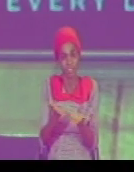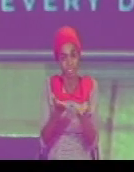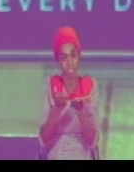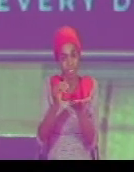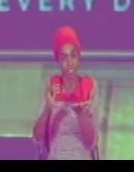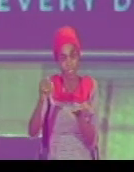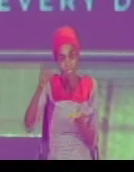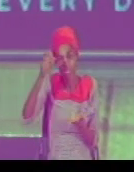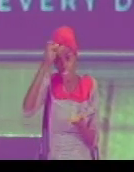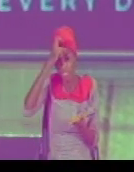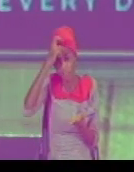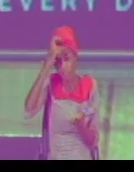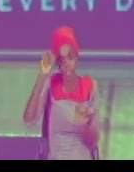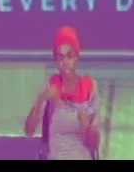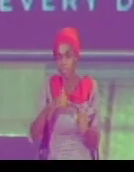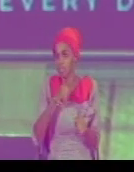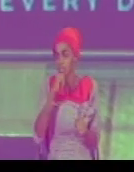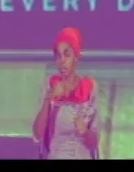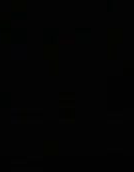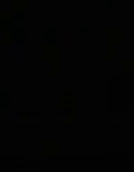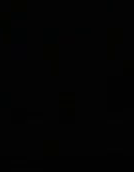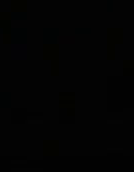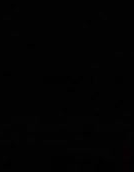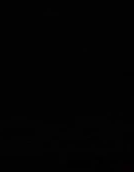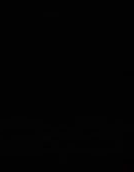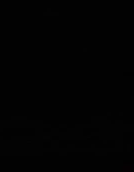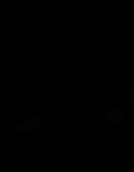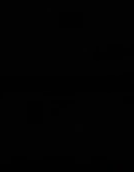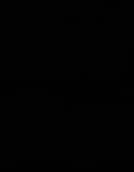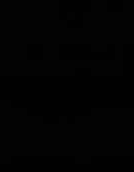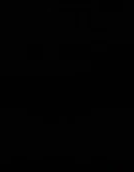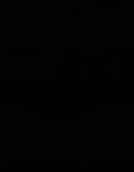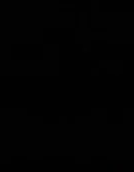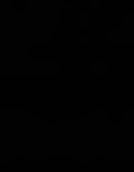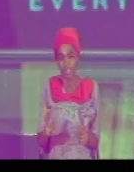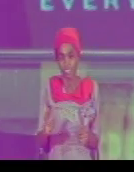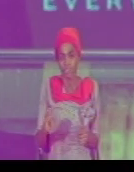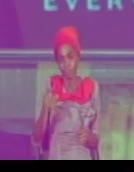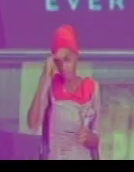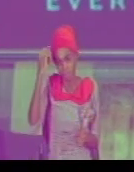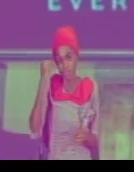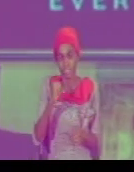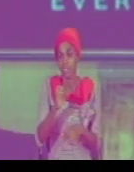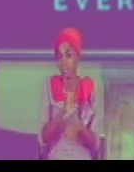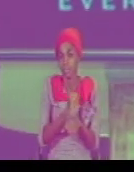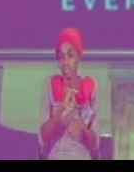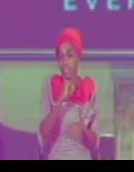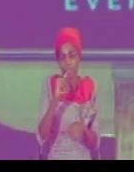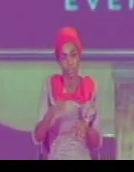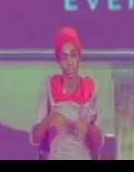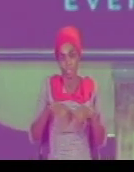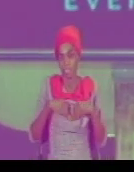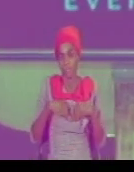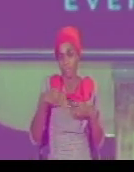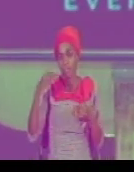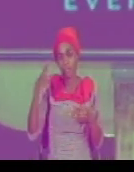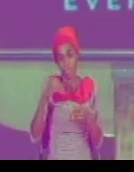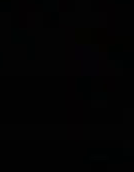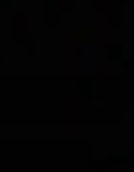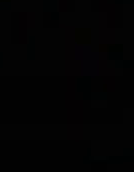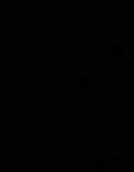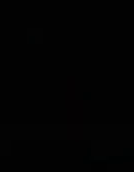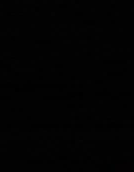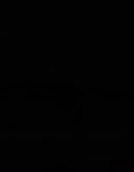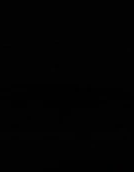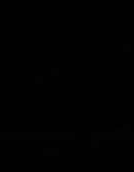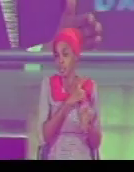God. Before our praises will be acceptable in his, you must have repented. You must have separated